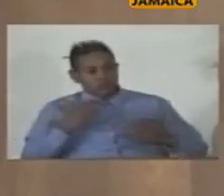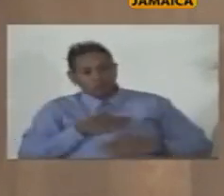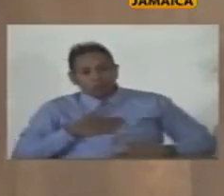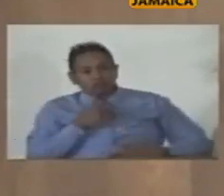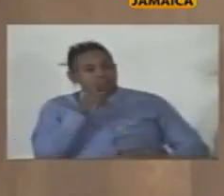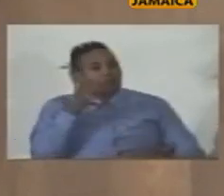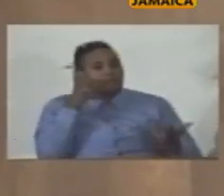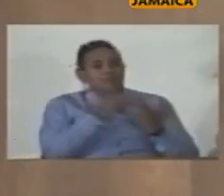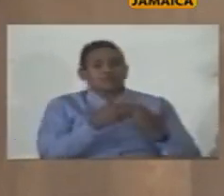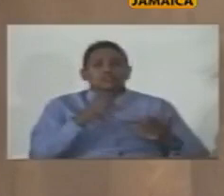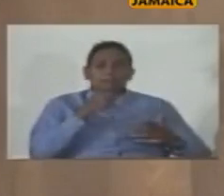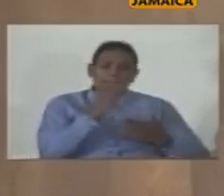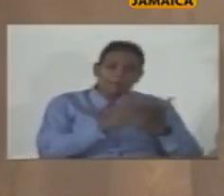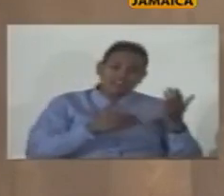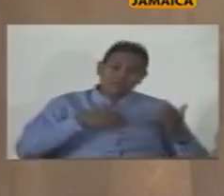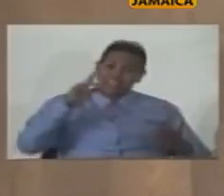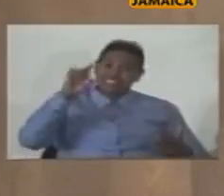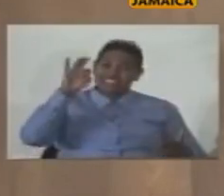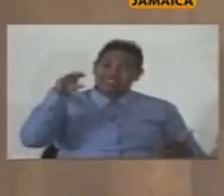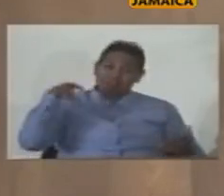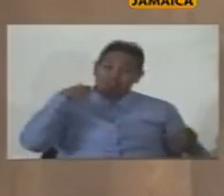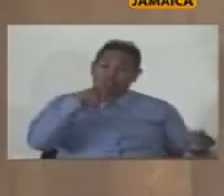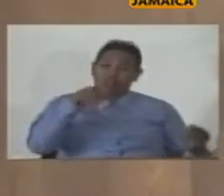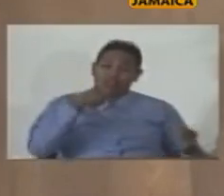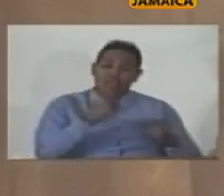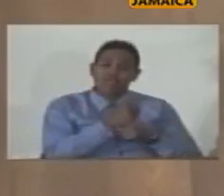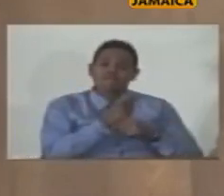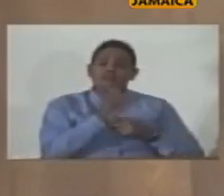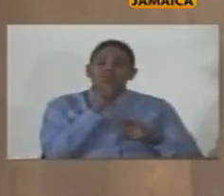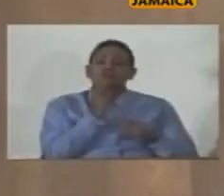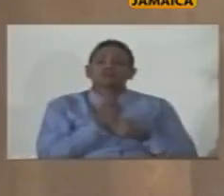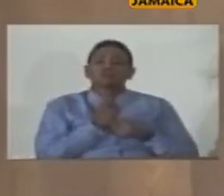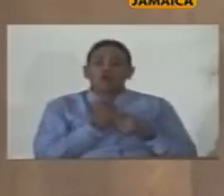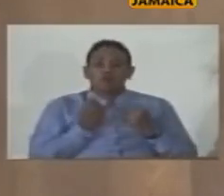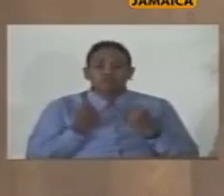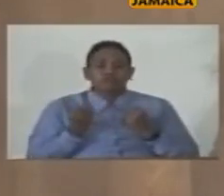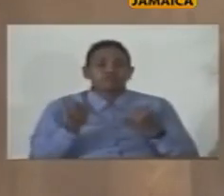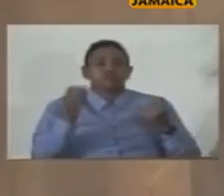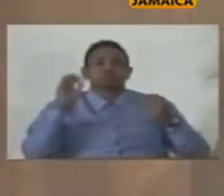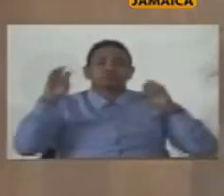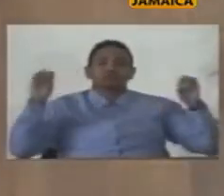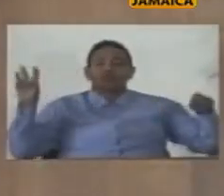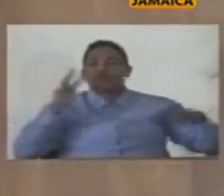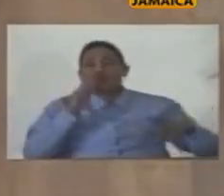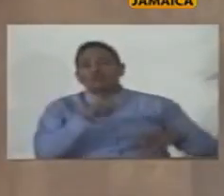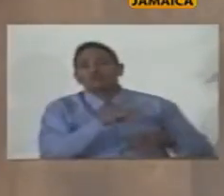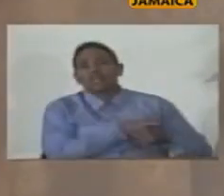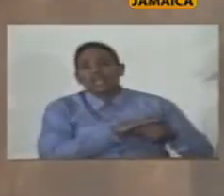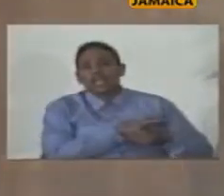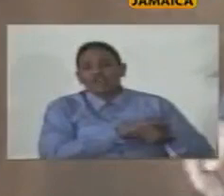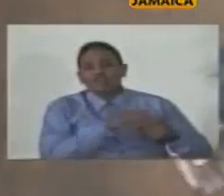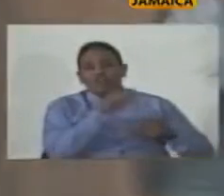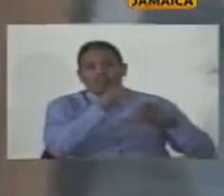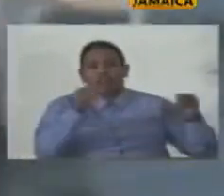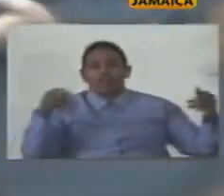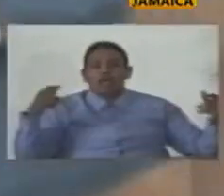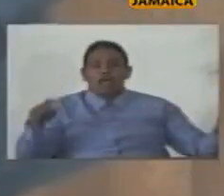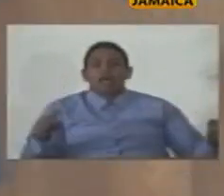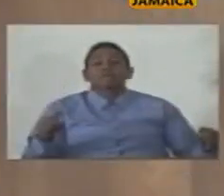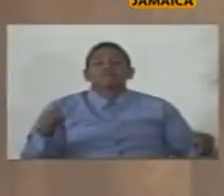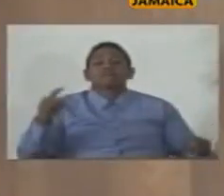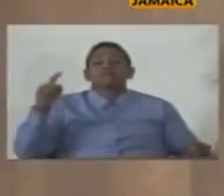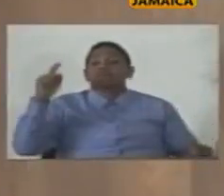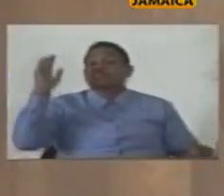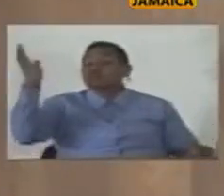my CDF is spent each year for trucking waters to these areas. Mr. Speaker, a